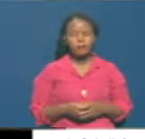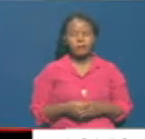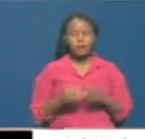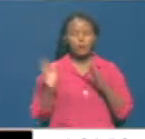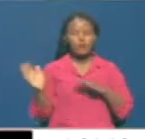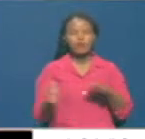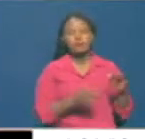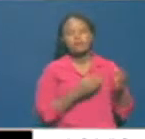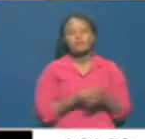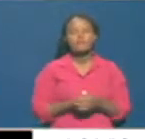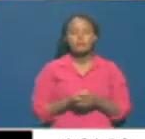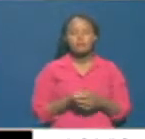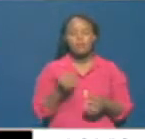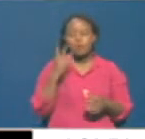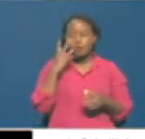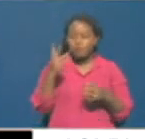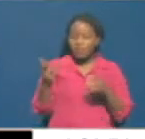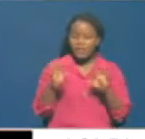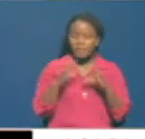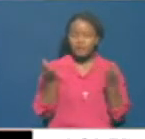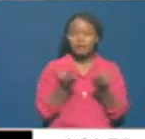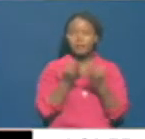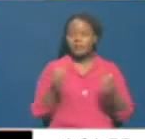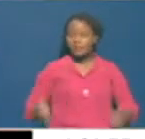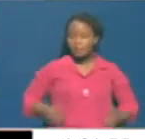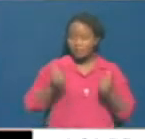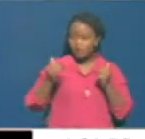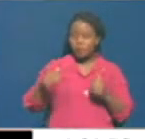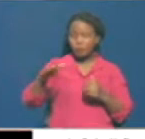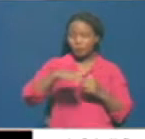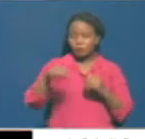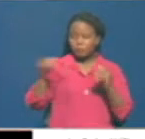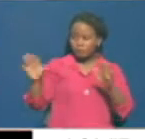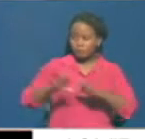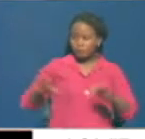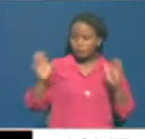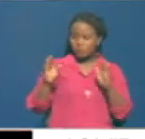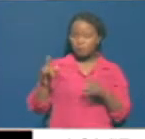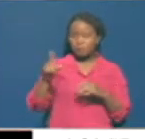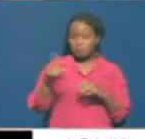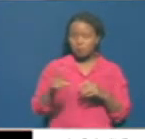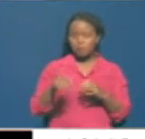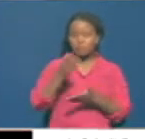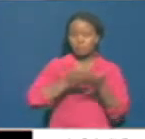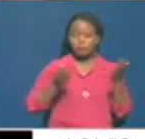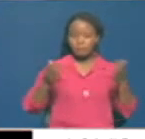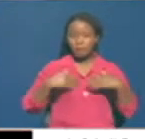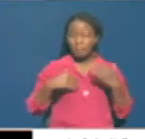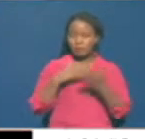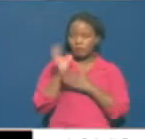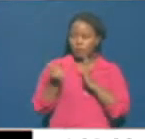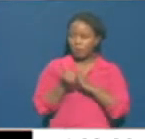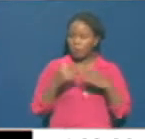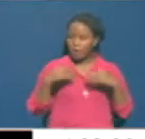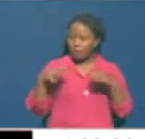least 400 families living in Kambi and Moto settlement scheme in Rongai Sub-County have protested the grabbing of